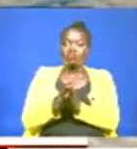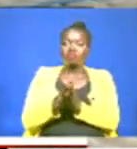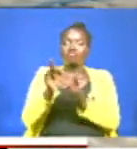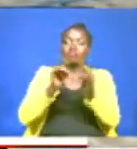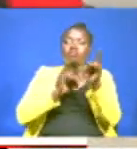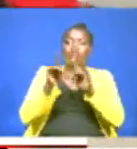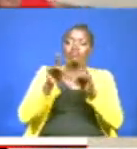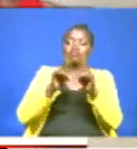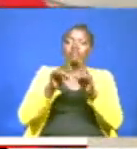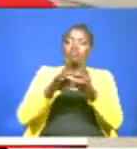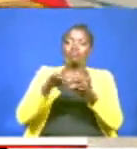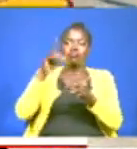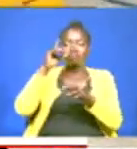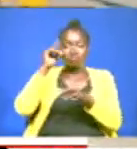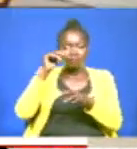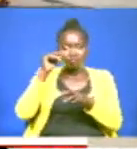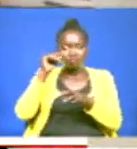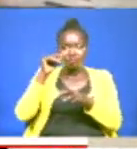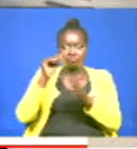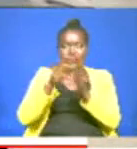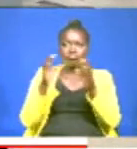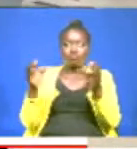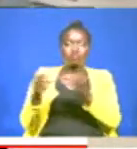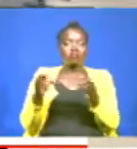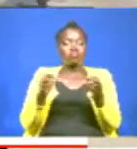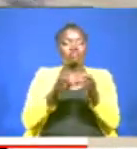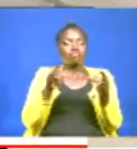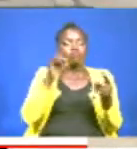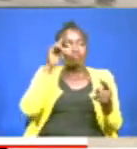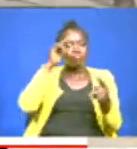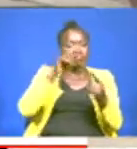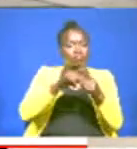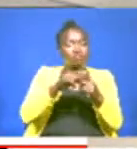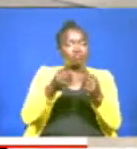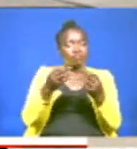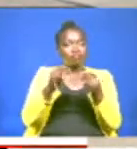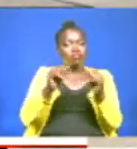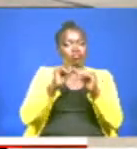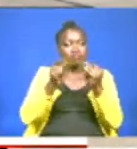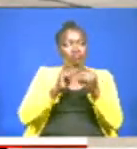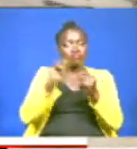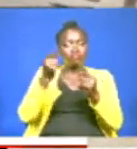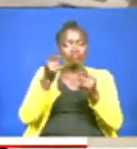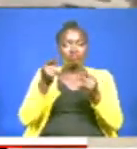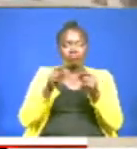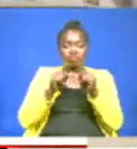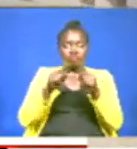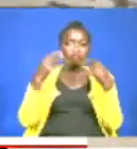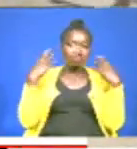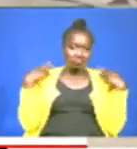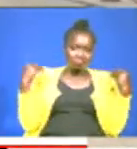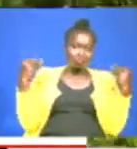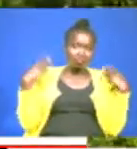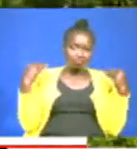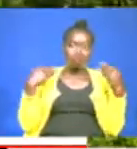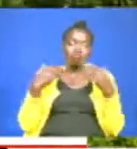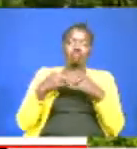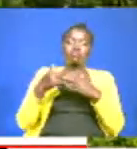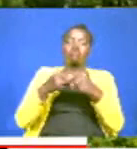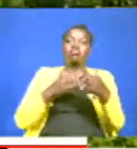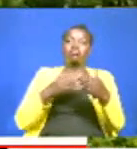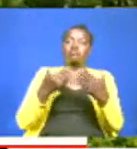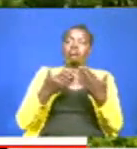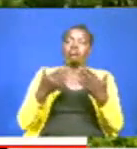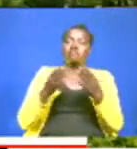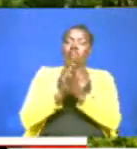to be held in Mombasa. The organizers are targeting a bumper entry as Kenyan teams continue shaping up ahead of upcoming international assignments this year. We